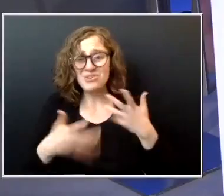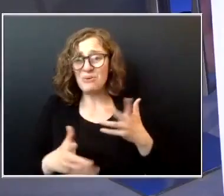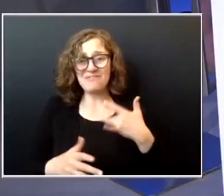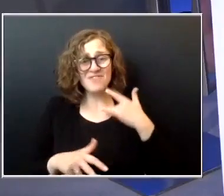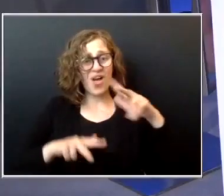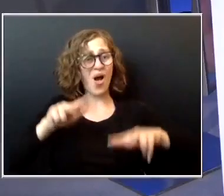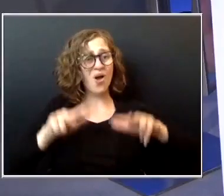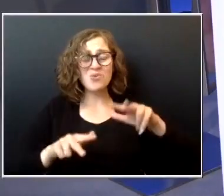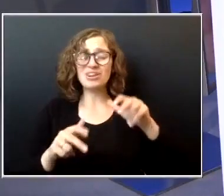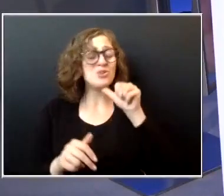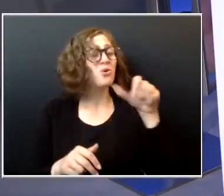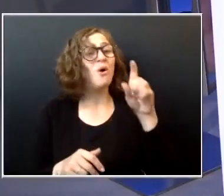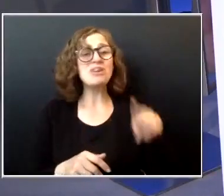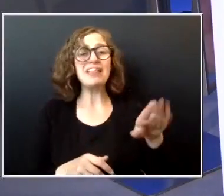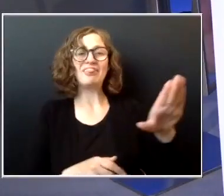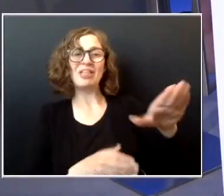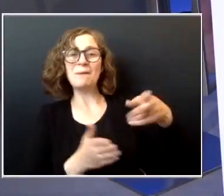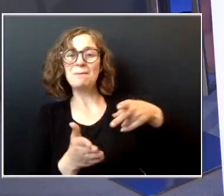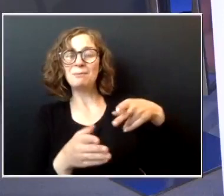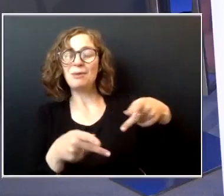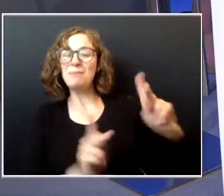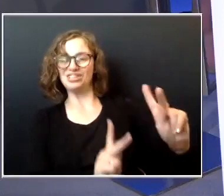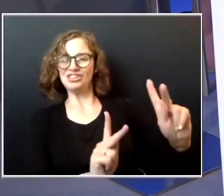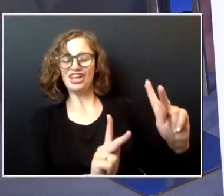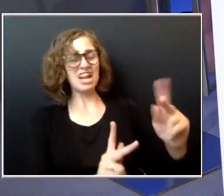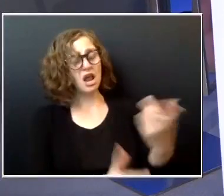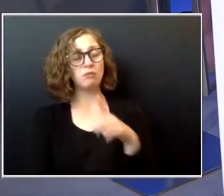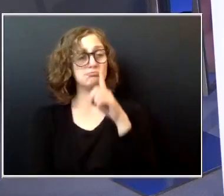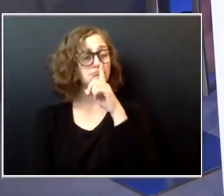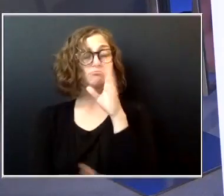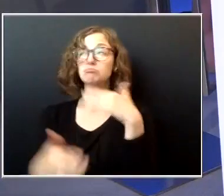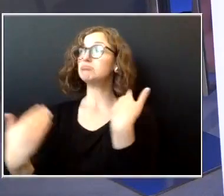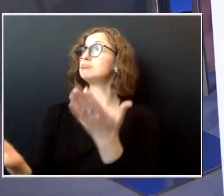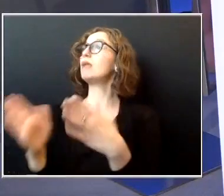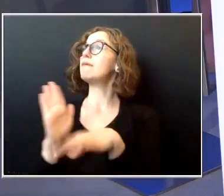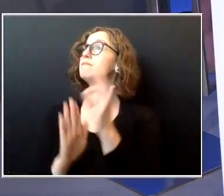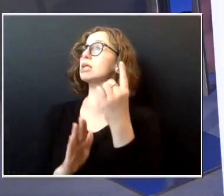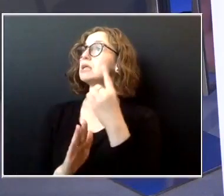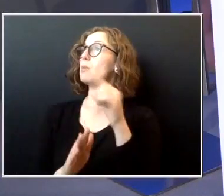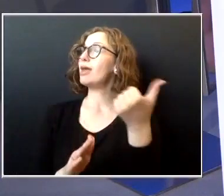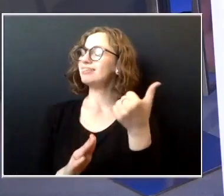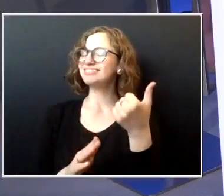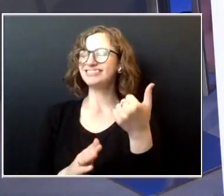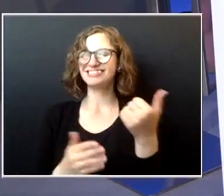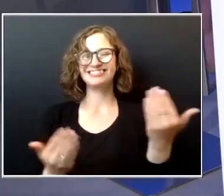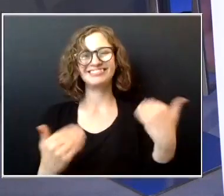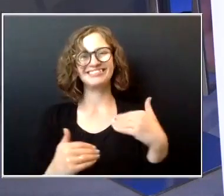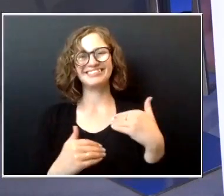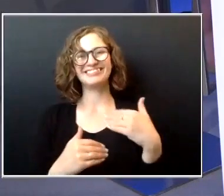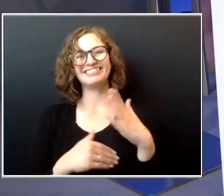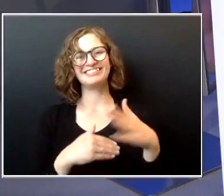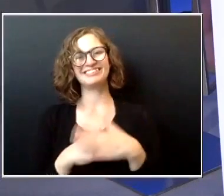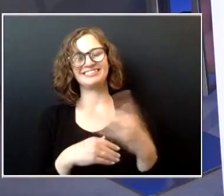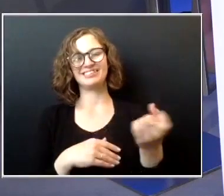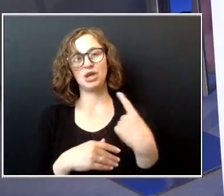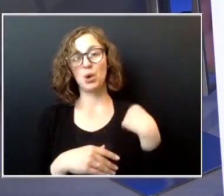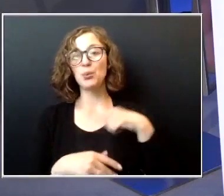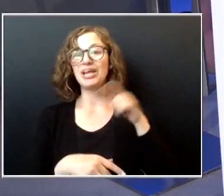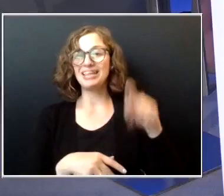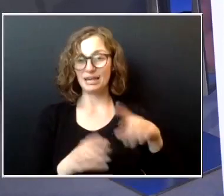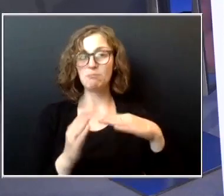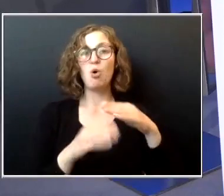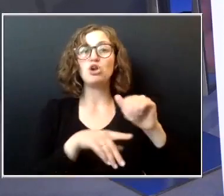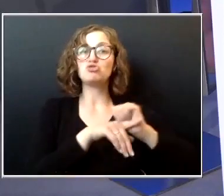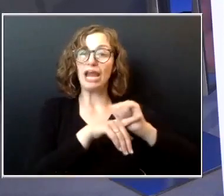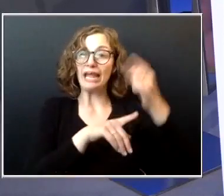don't need somebody else's Right. permission. Exactly. Brenda has a comment and a question. She says, yes, we need more training for menopause. Too many women are suffering